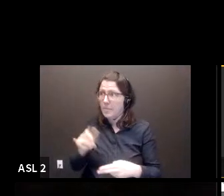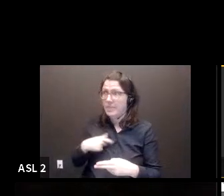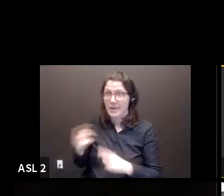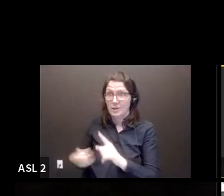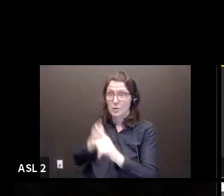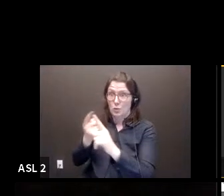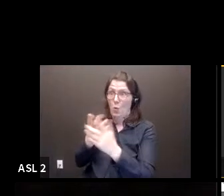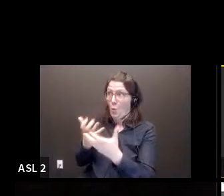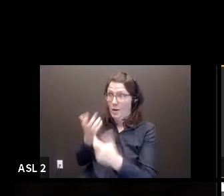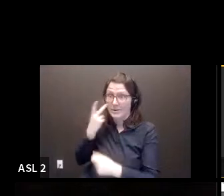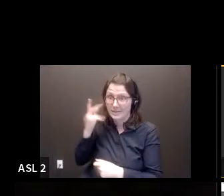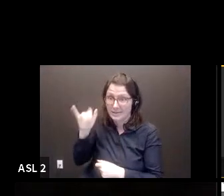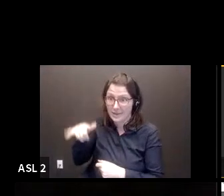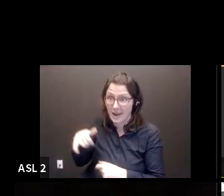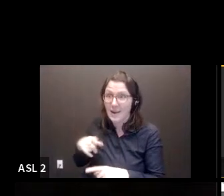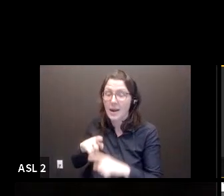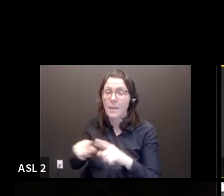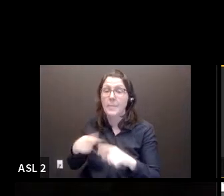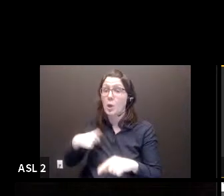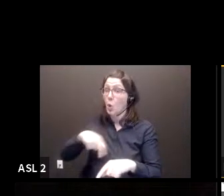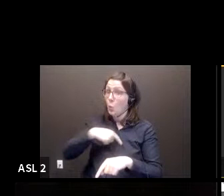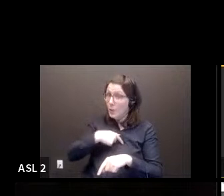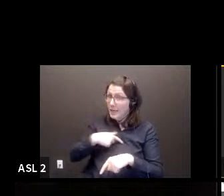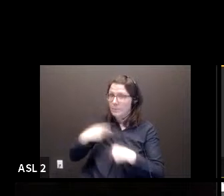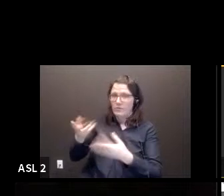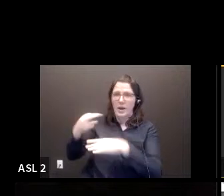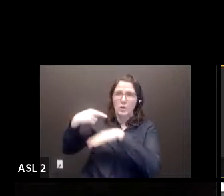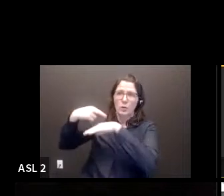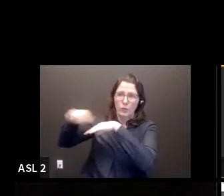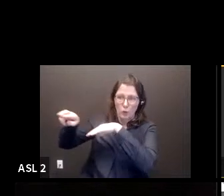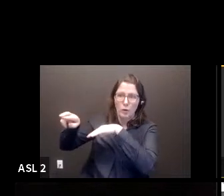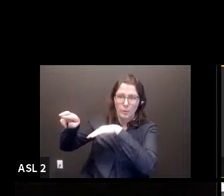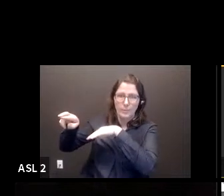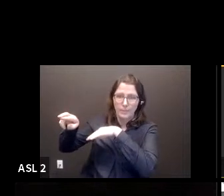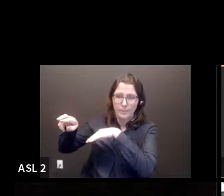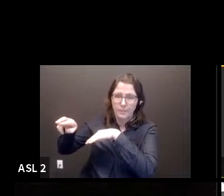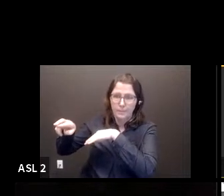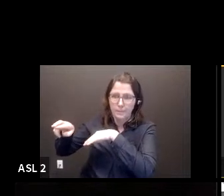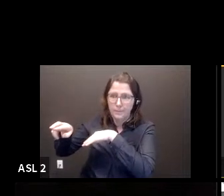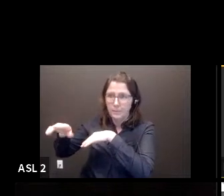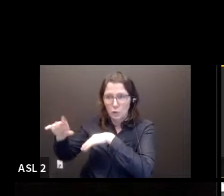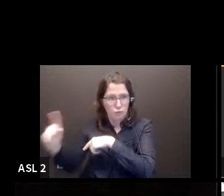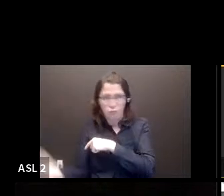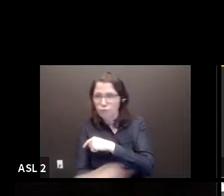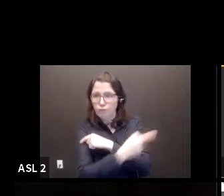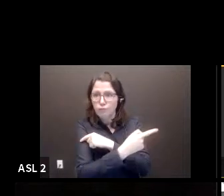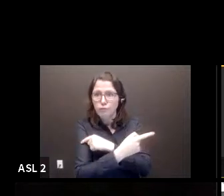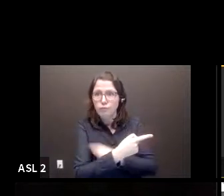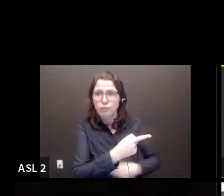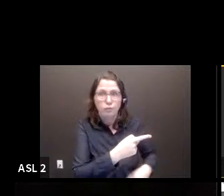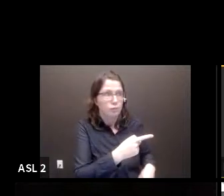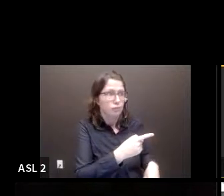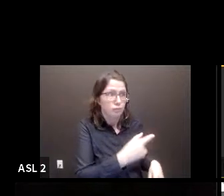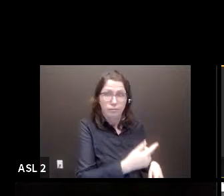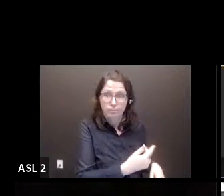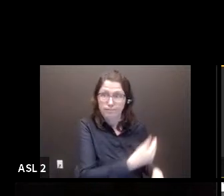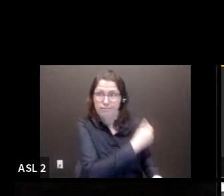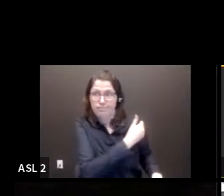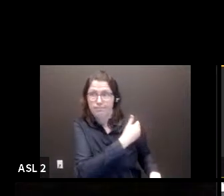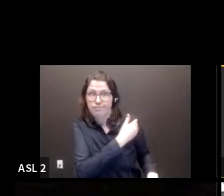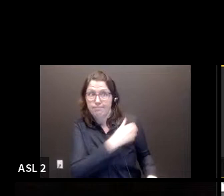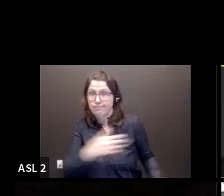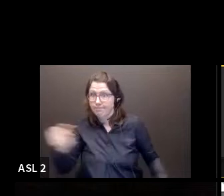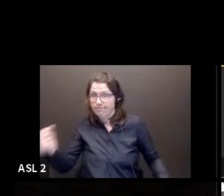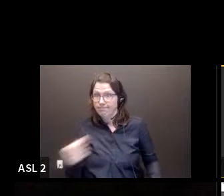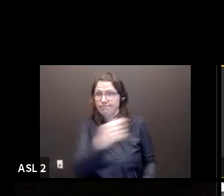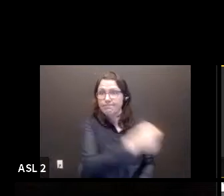but they get their referrals from us they have a very strong support for our youth officers and had great concern what was going to happen uh regarding